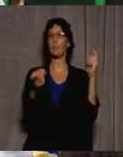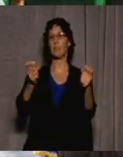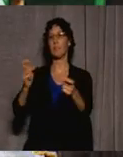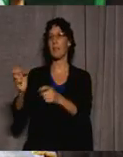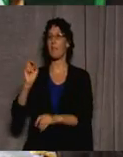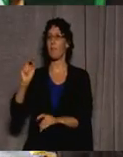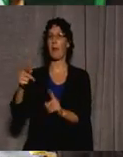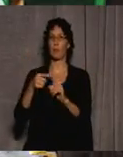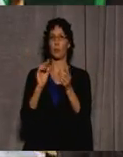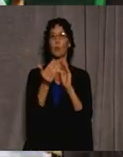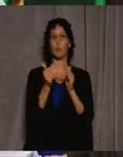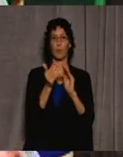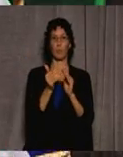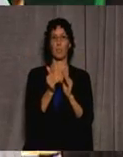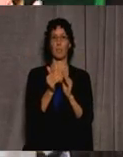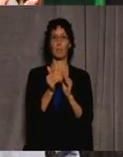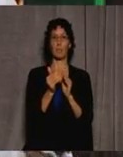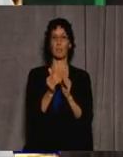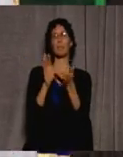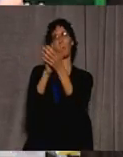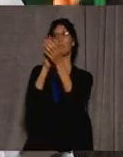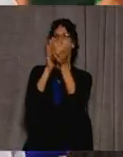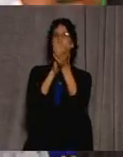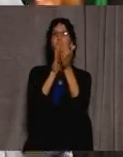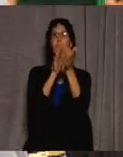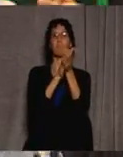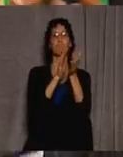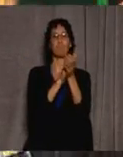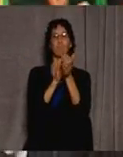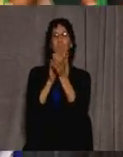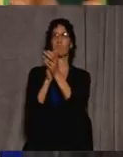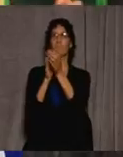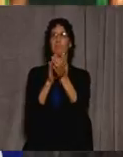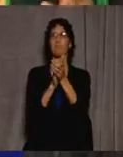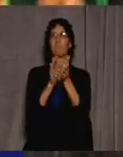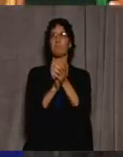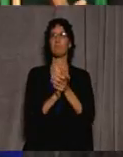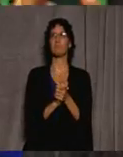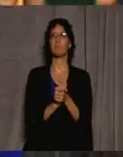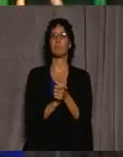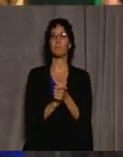the community. Let's hear a hand for your work.